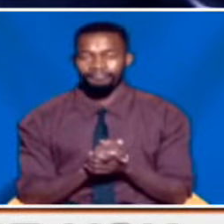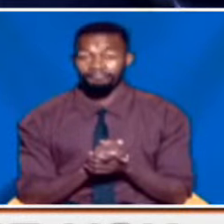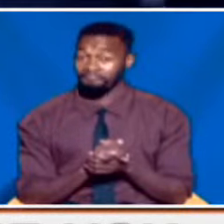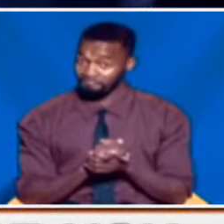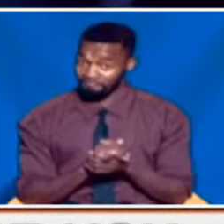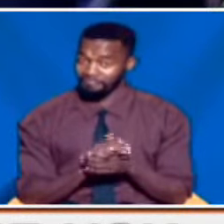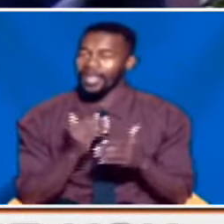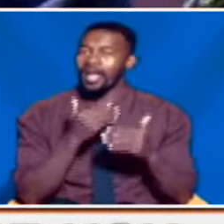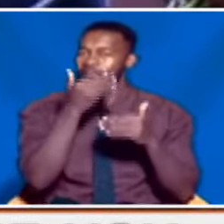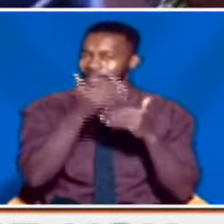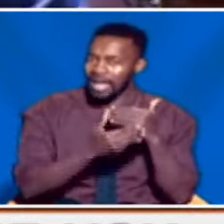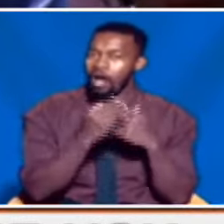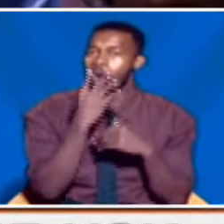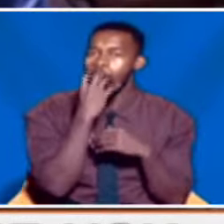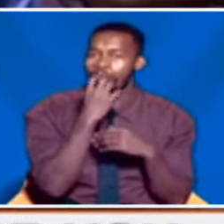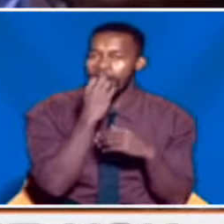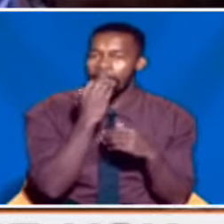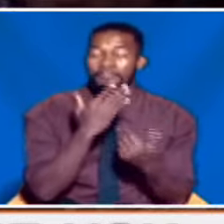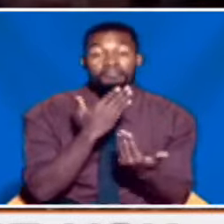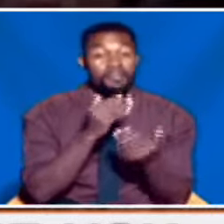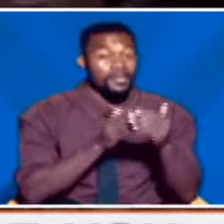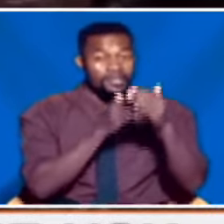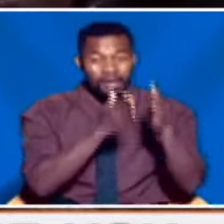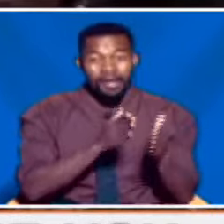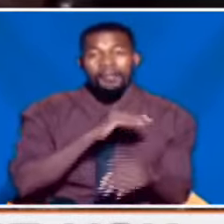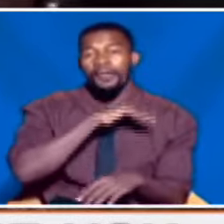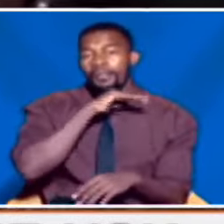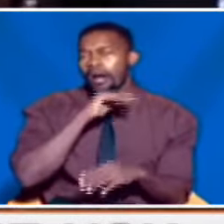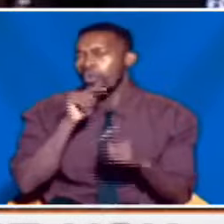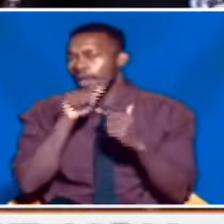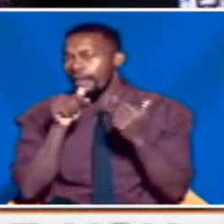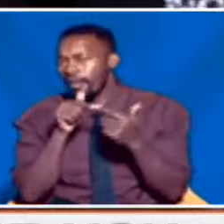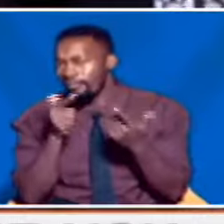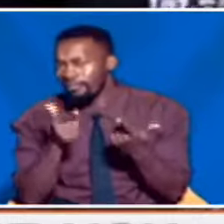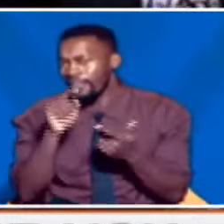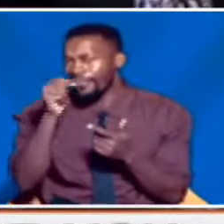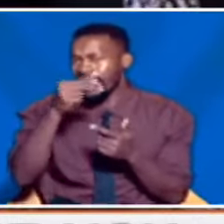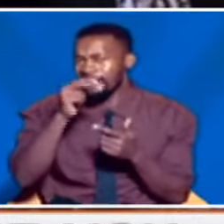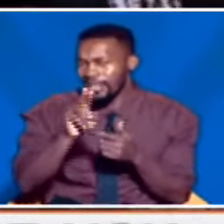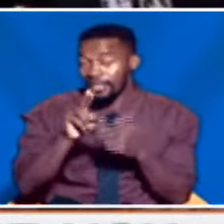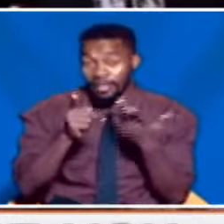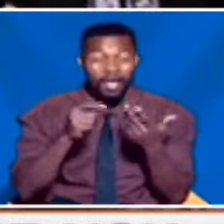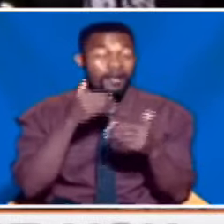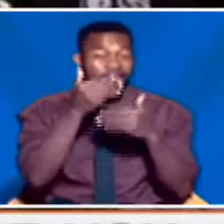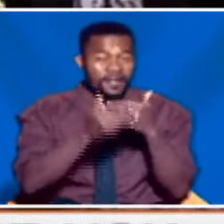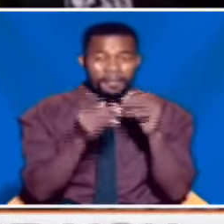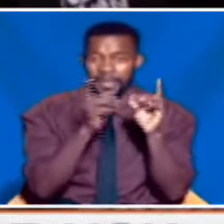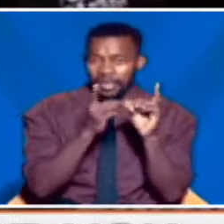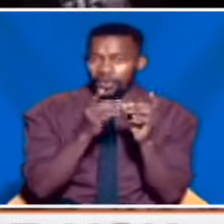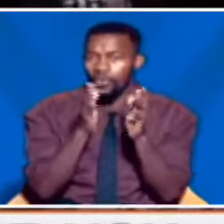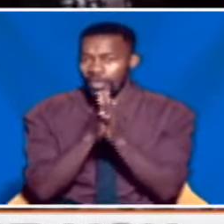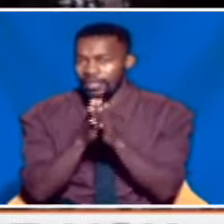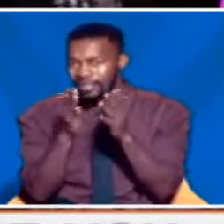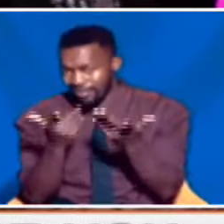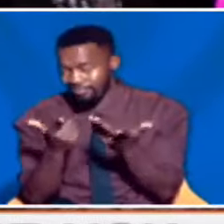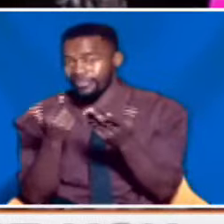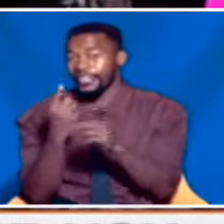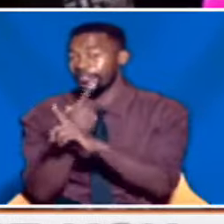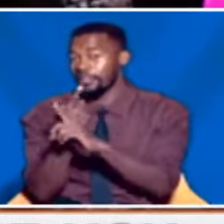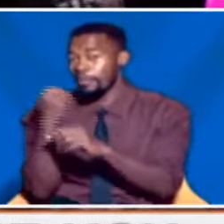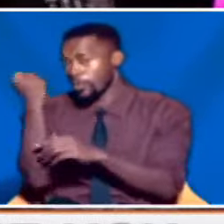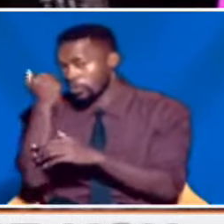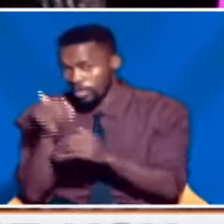This is after ODM leader Raila Odinga on Thursday, at a meeting with the organizers of the recently held Limuru 3